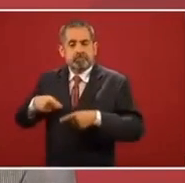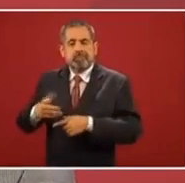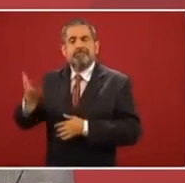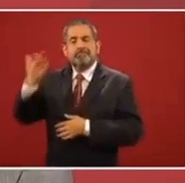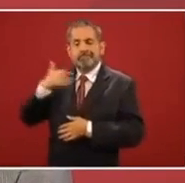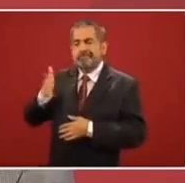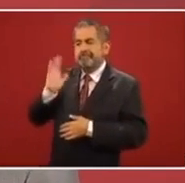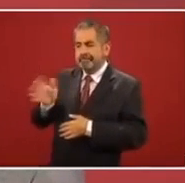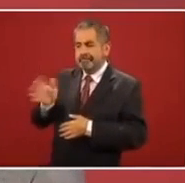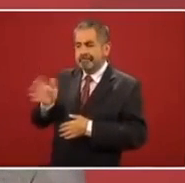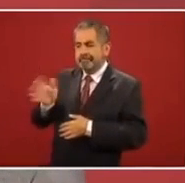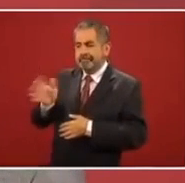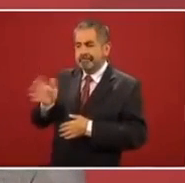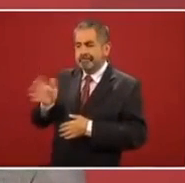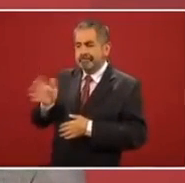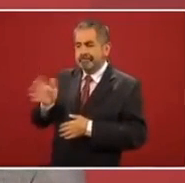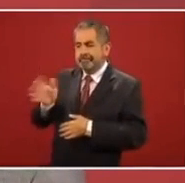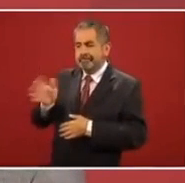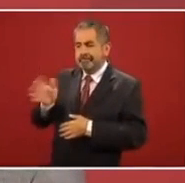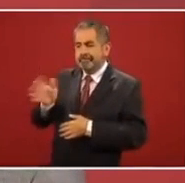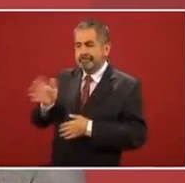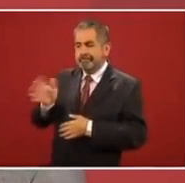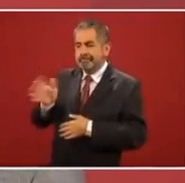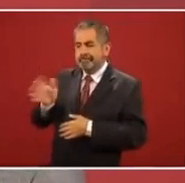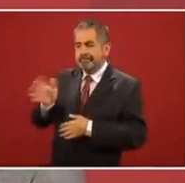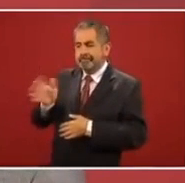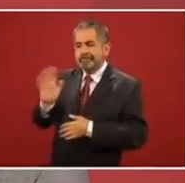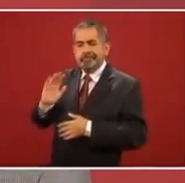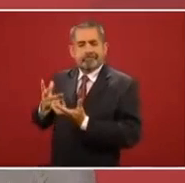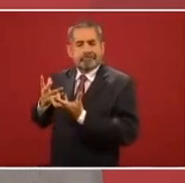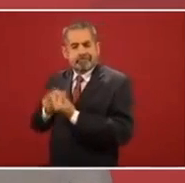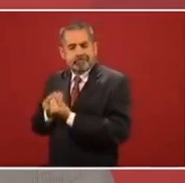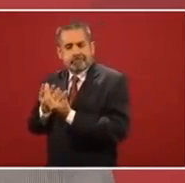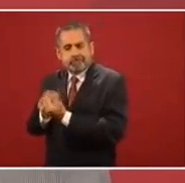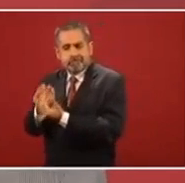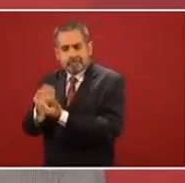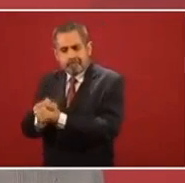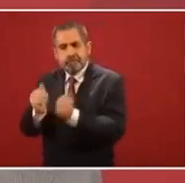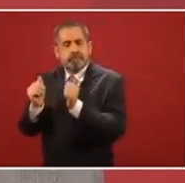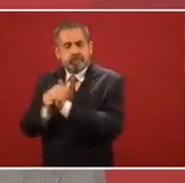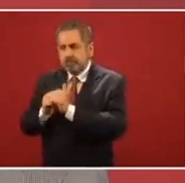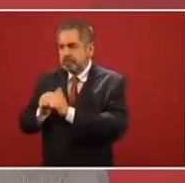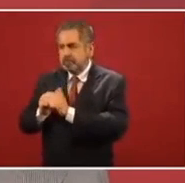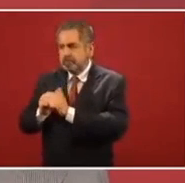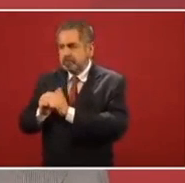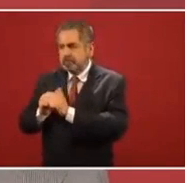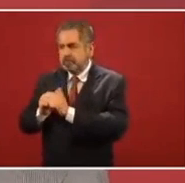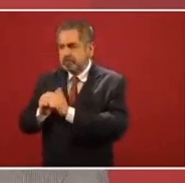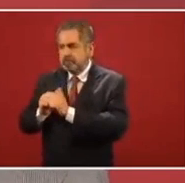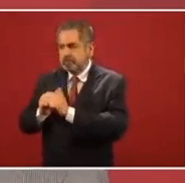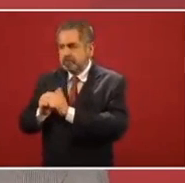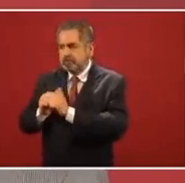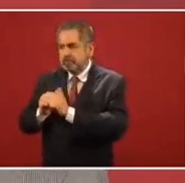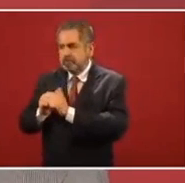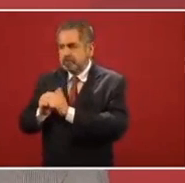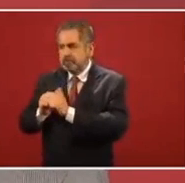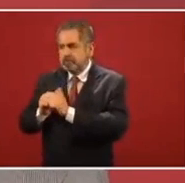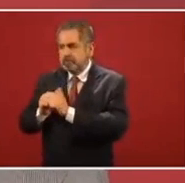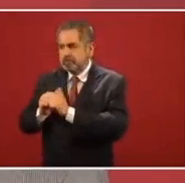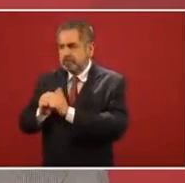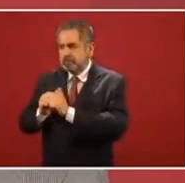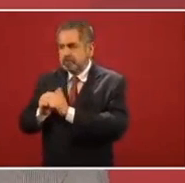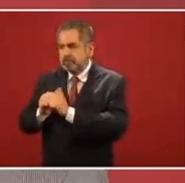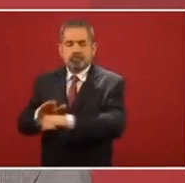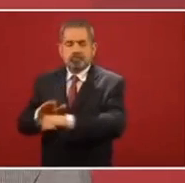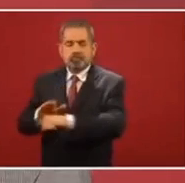se vienen reuniendo that have already been meeting, a convocatoria that were